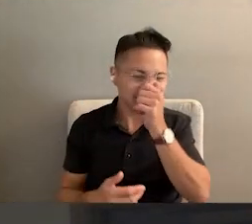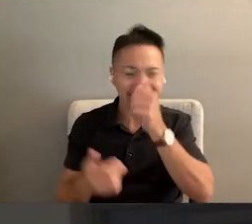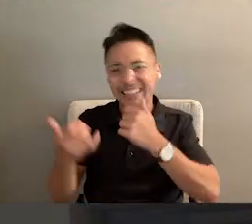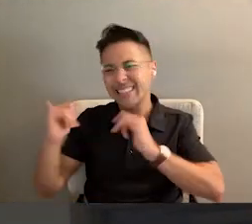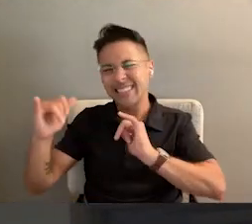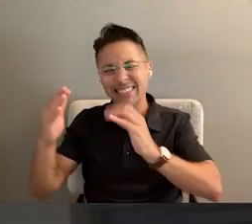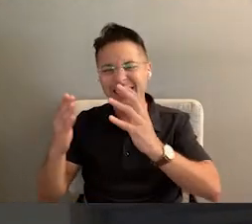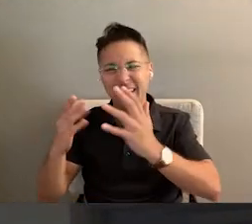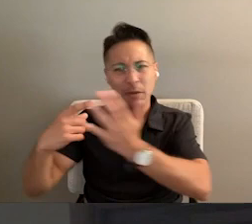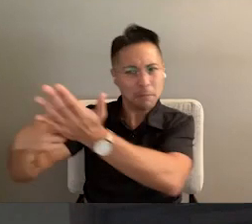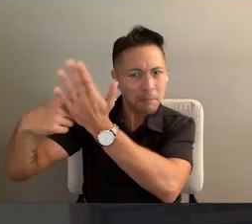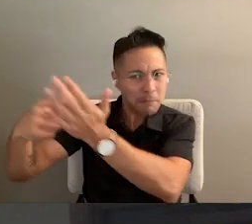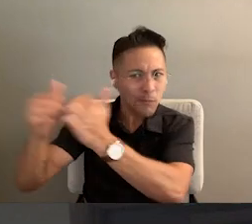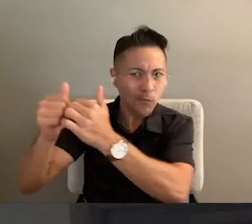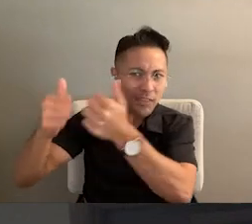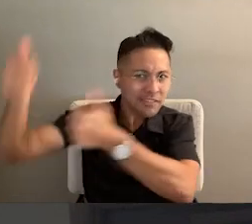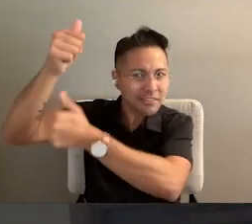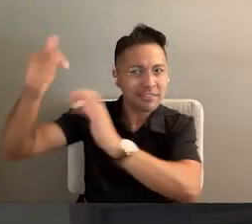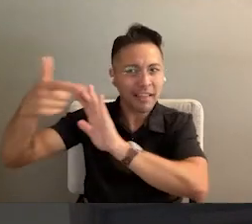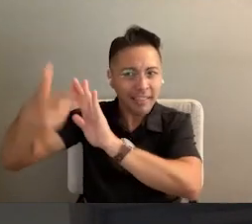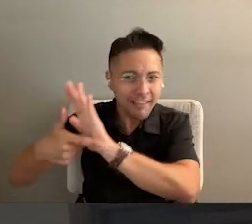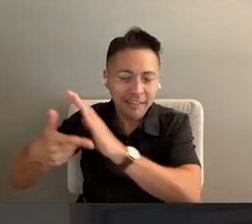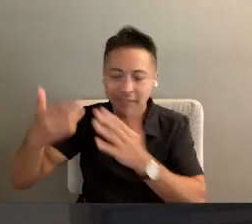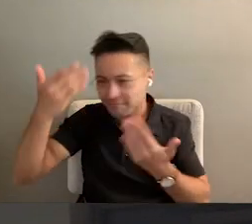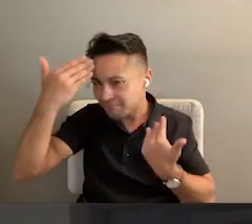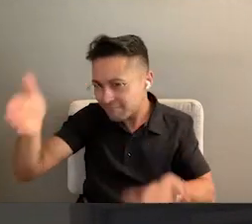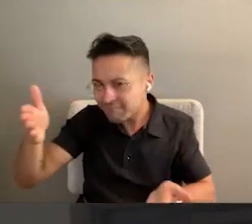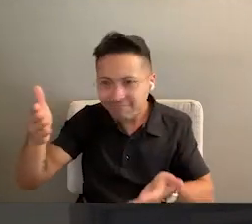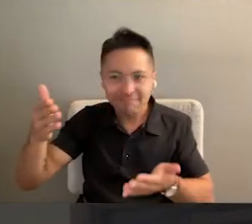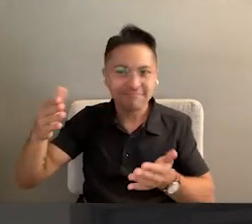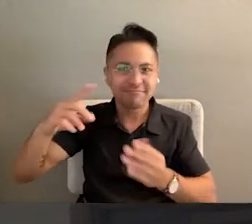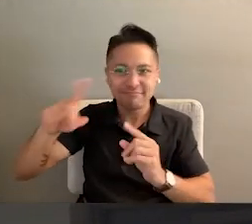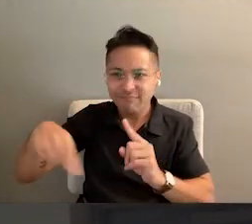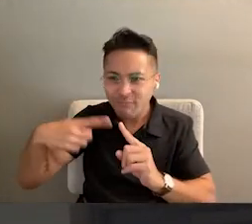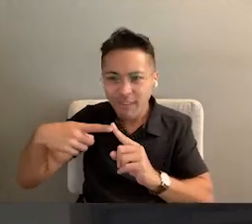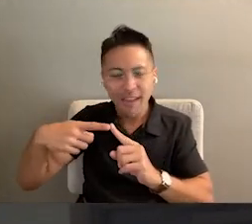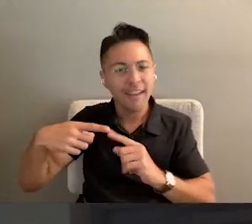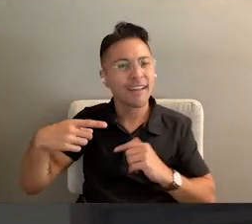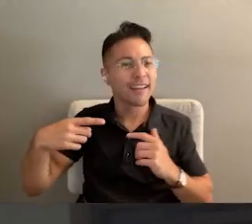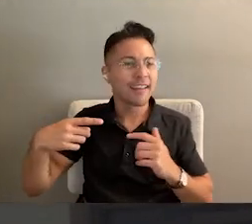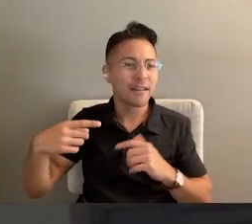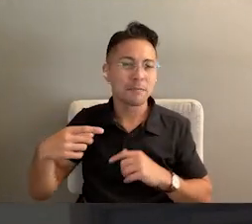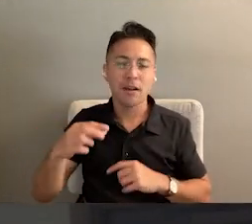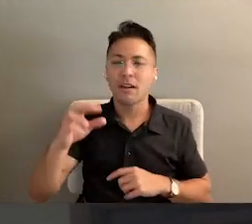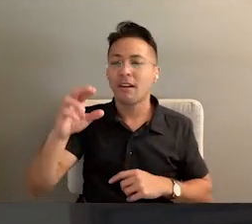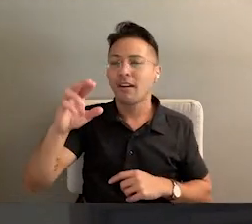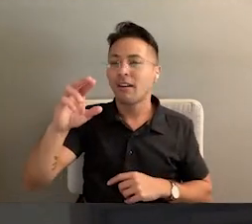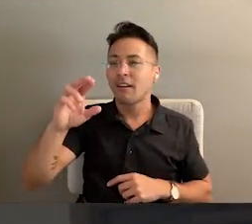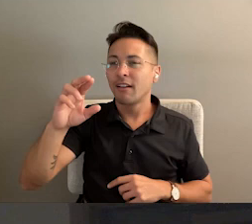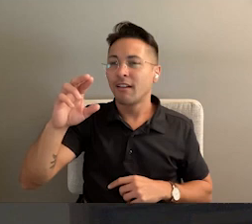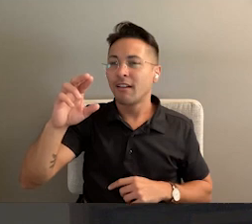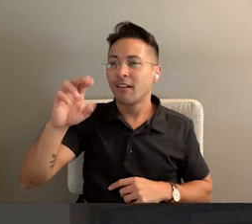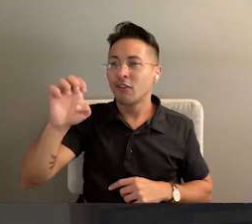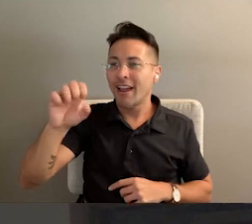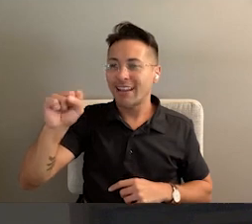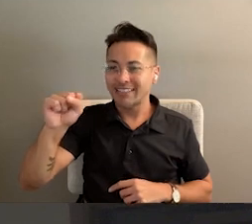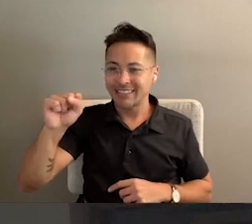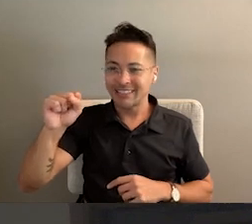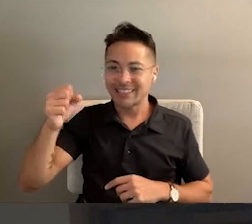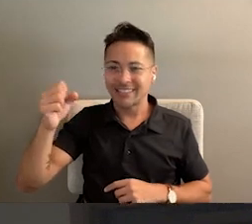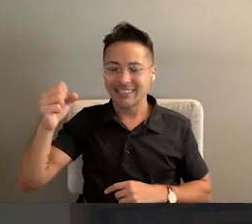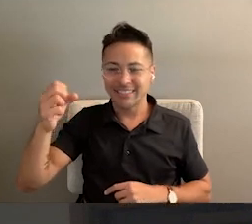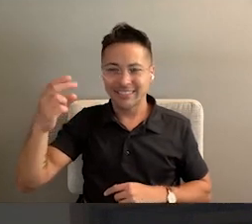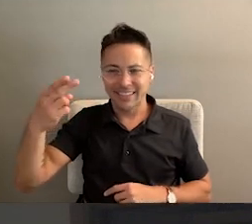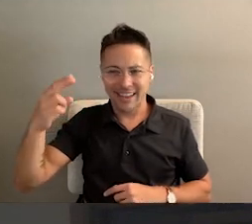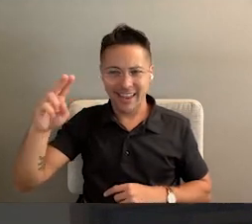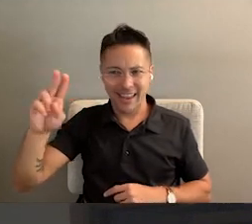We've made some suggestions with our handbook. It's still routing through legal. I don't know when it's going to be promulgated. But